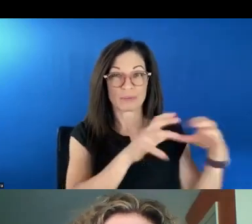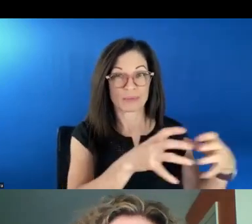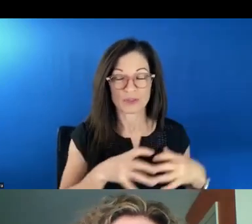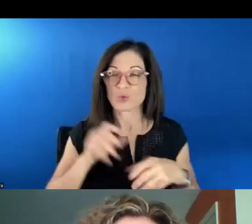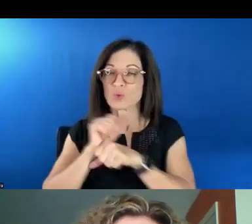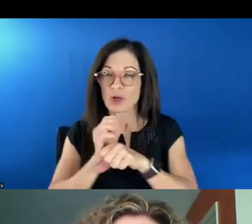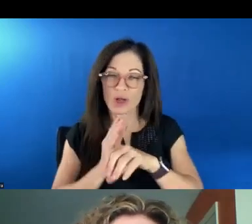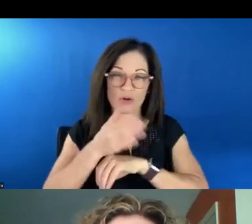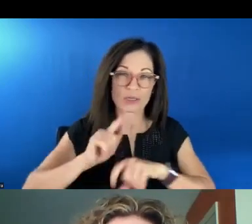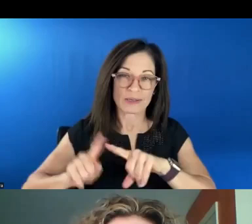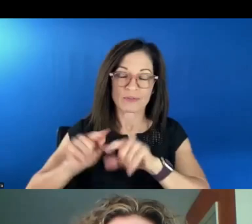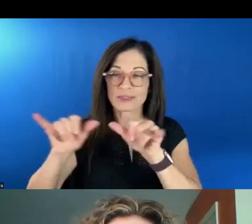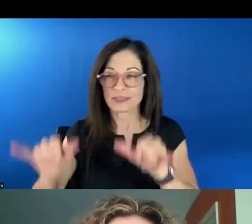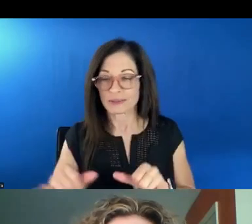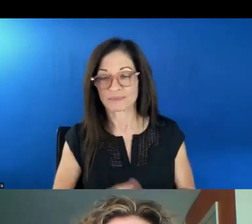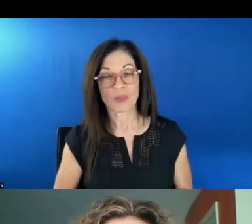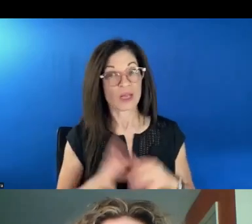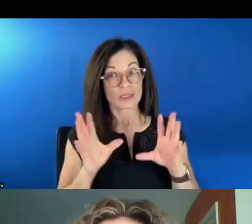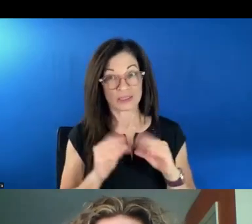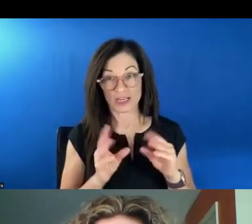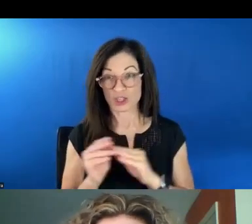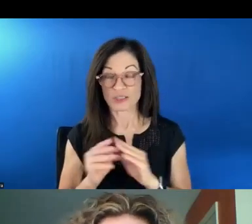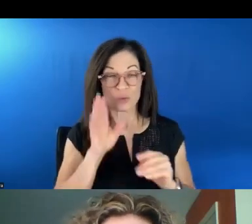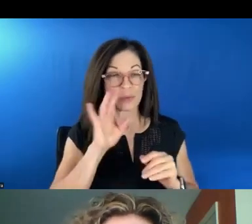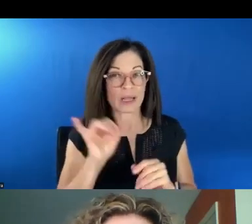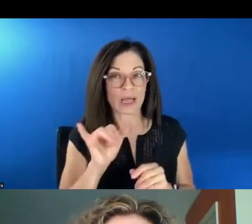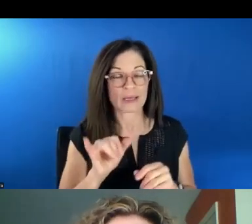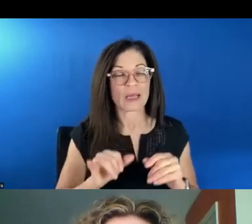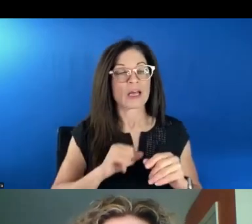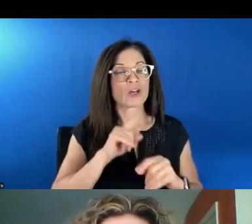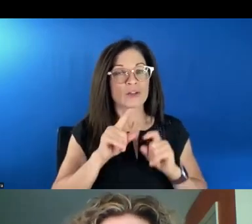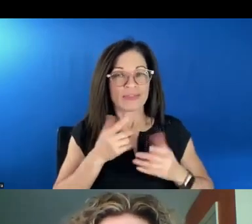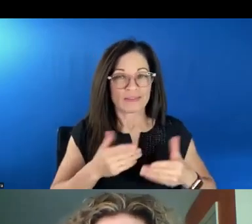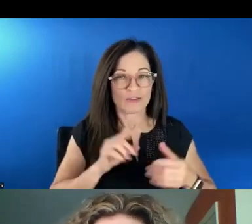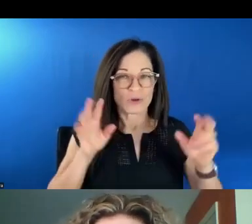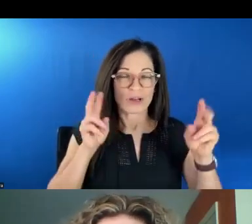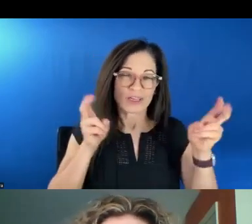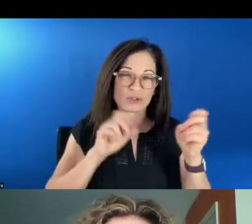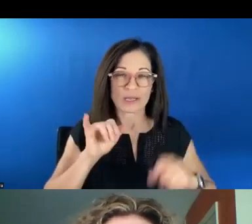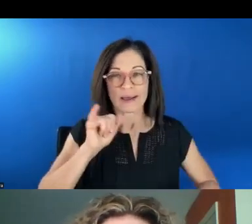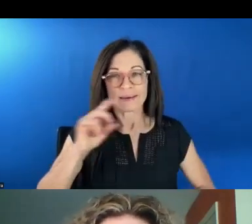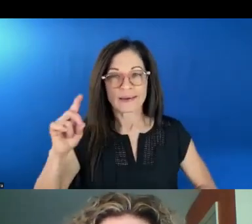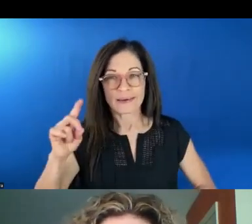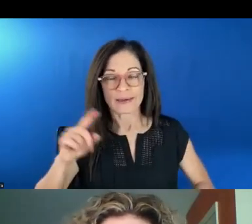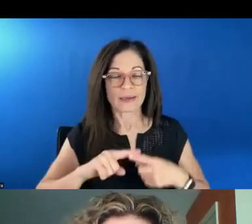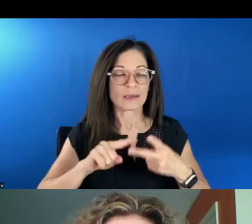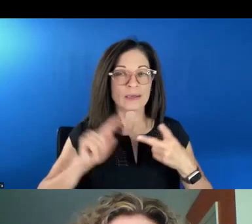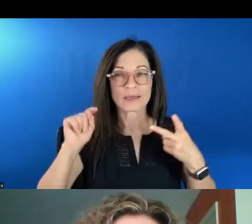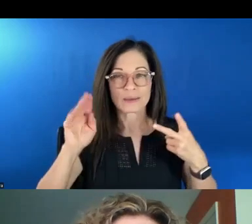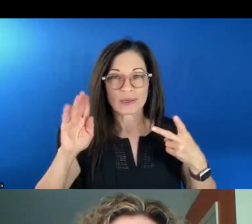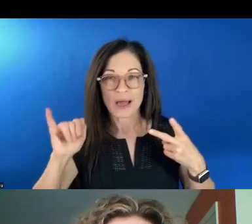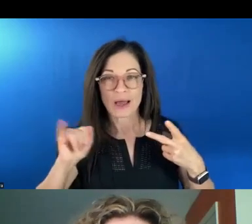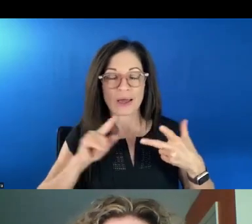systems. So sessions will include about IDD, traumatic brain injury, substance